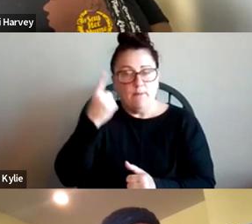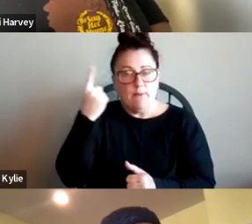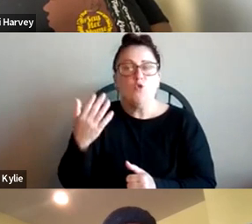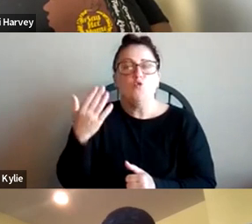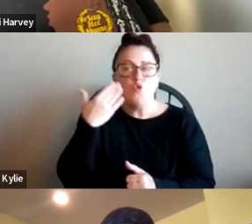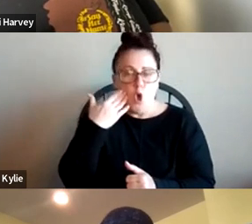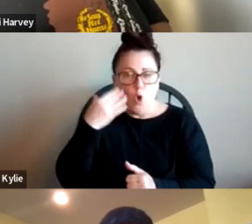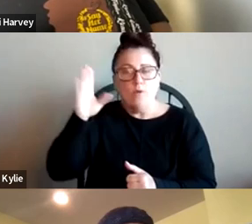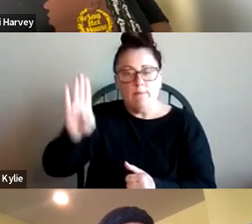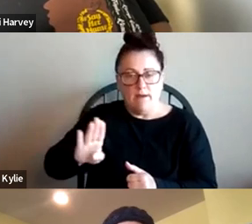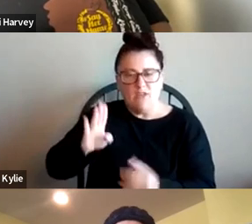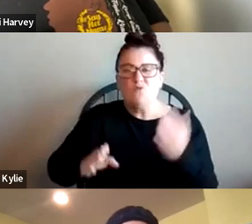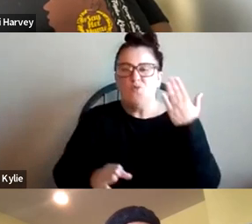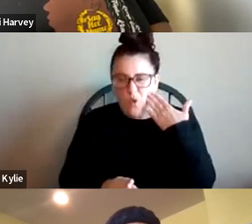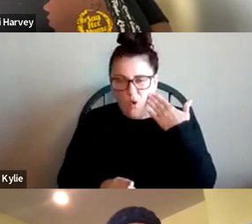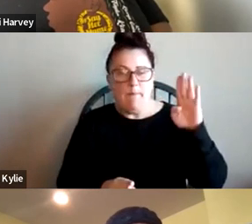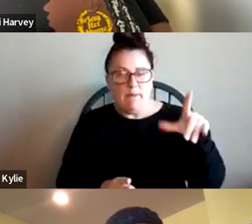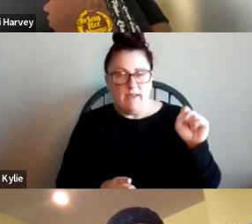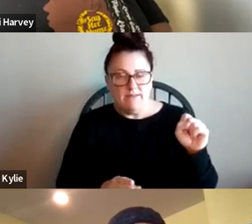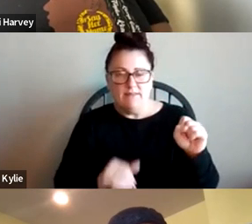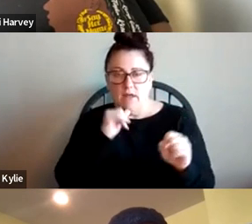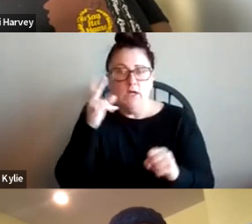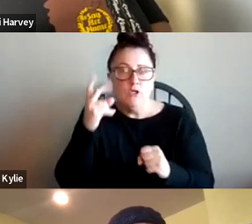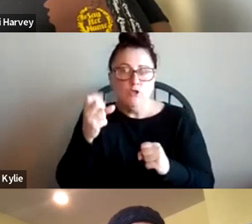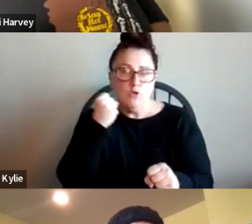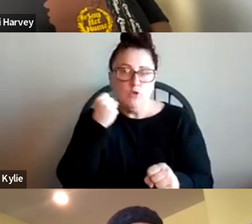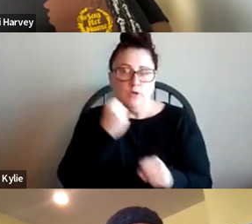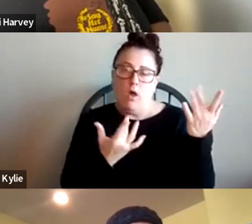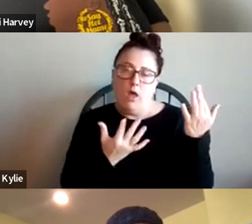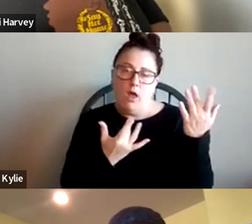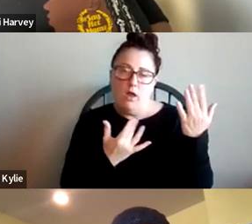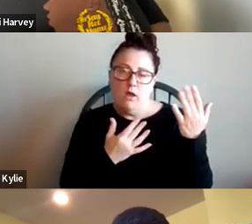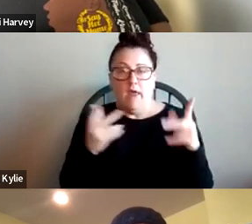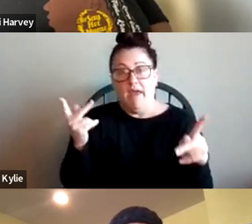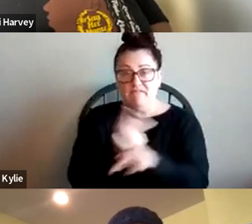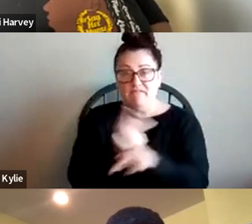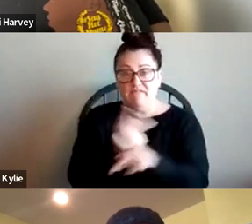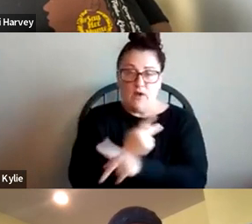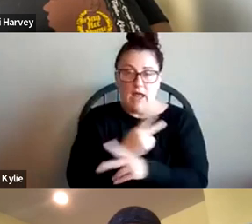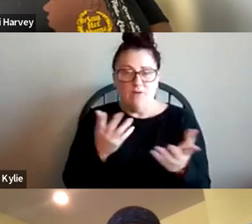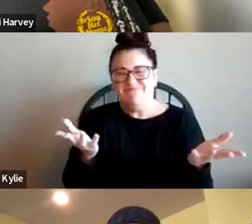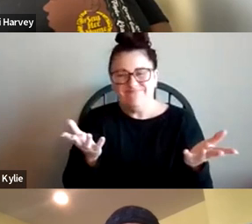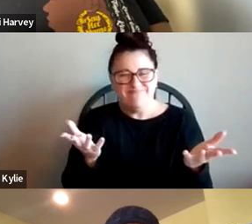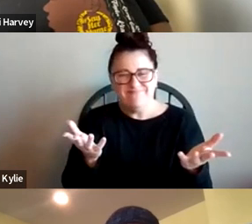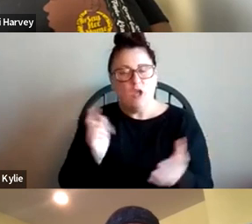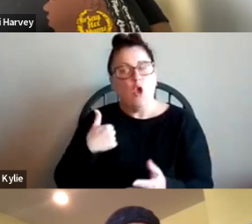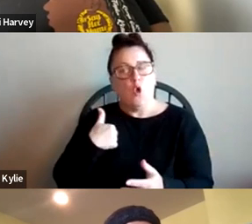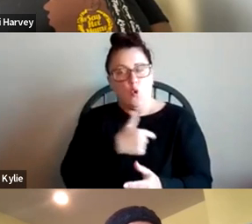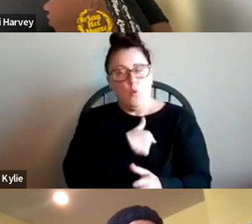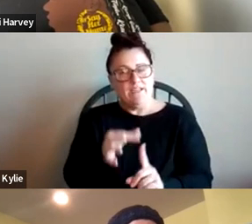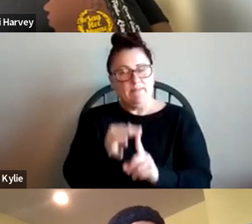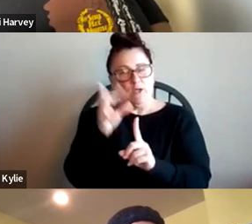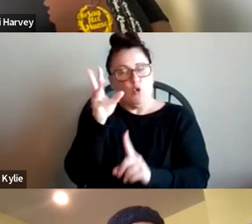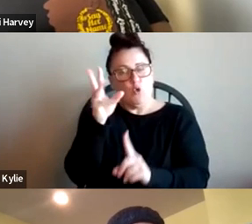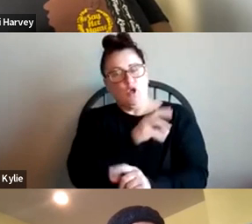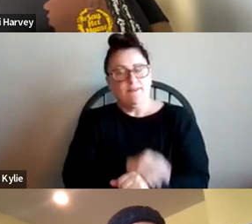Boston, knows BPS. Like we can't spend another 2 years waiting for somebody to figure us out. We're our own special kind of weird, and